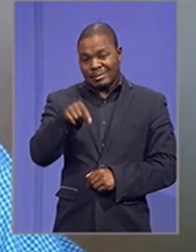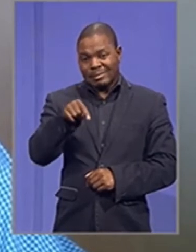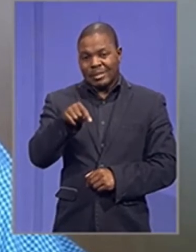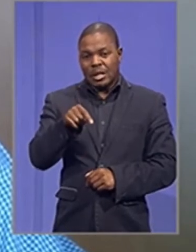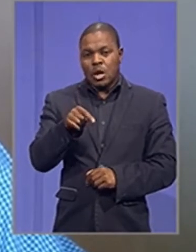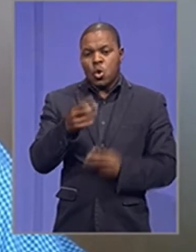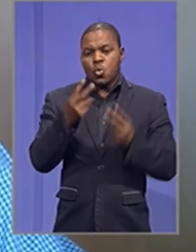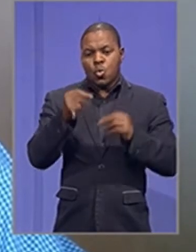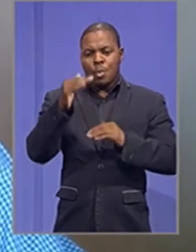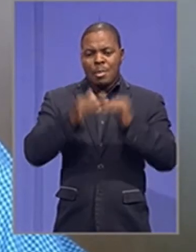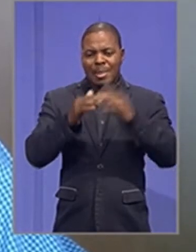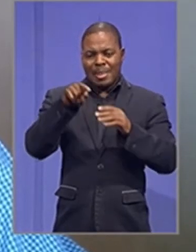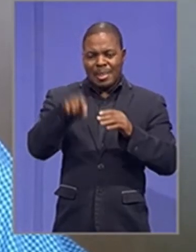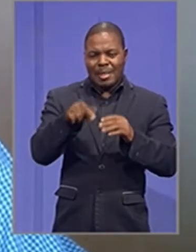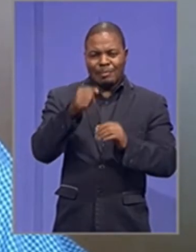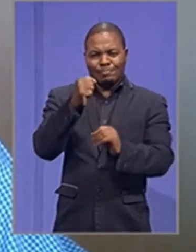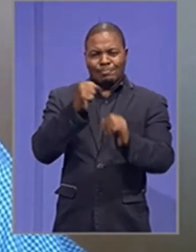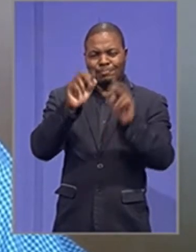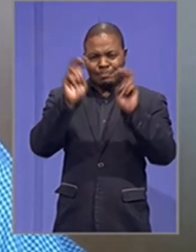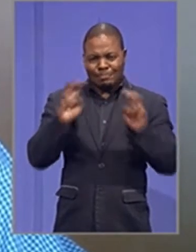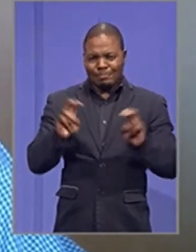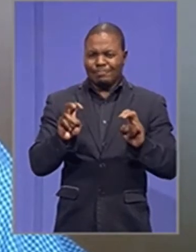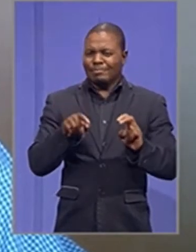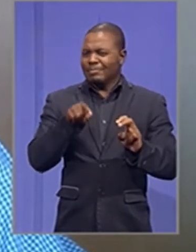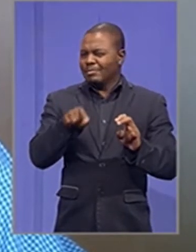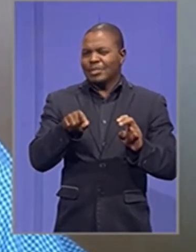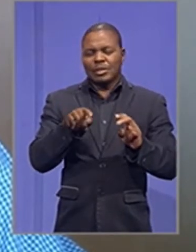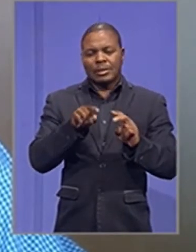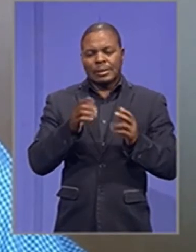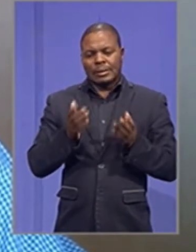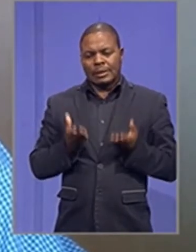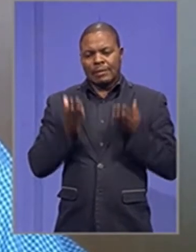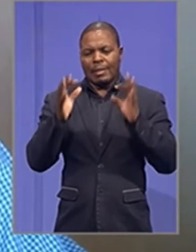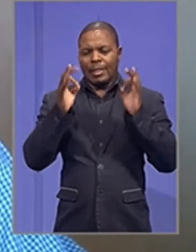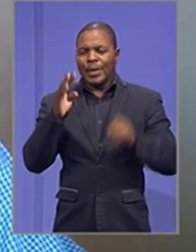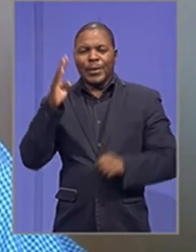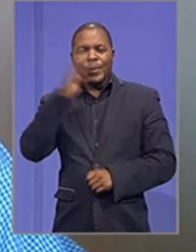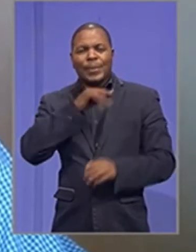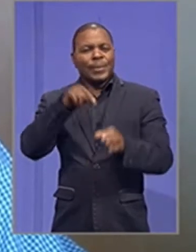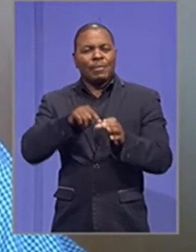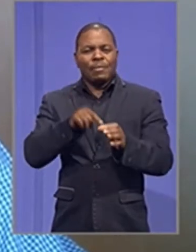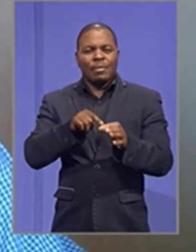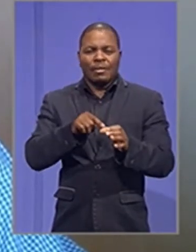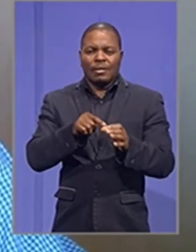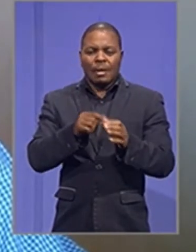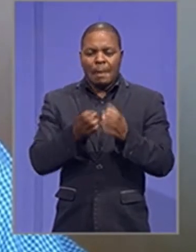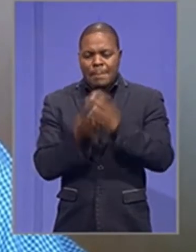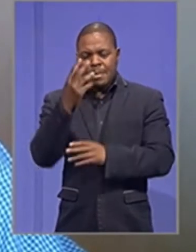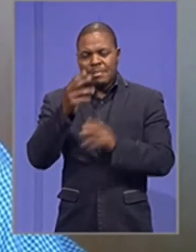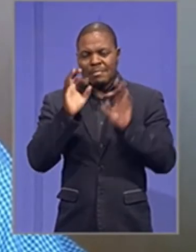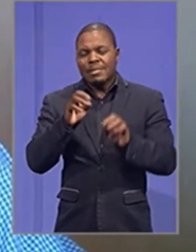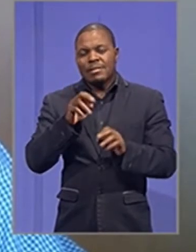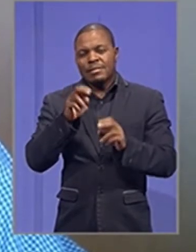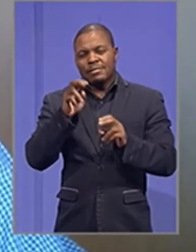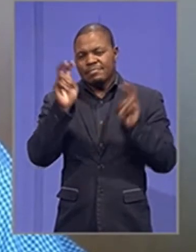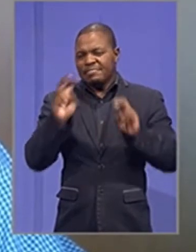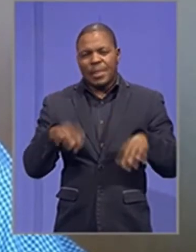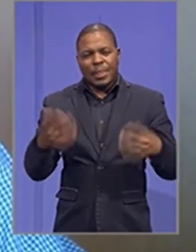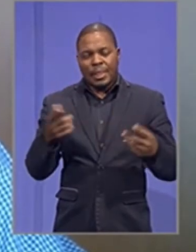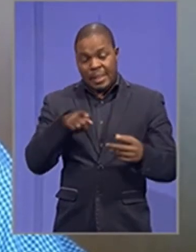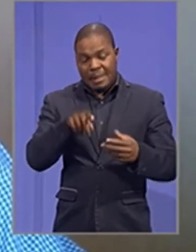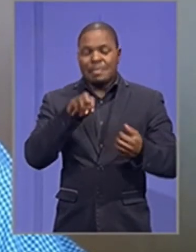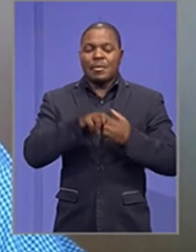built plants, that they are not delivering as they should. And clearly that is part of the reason why we are